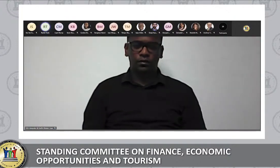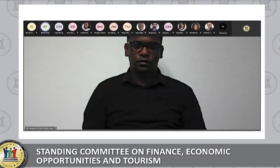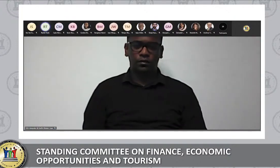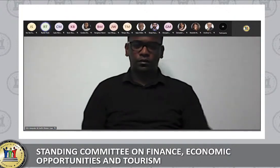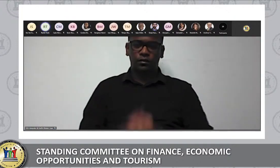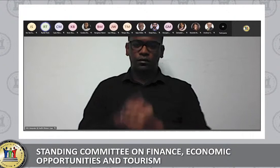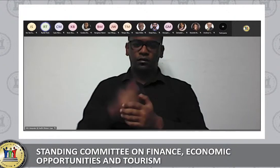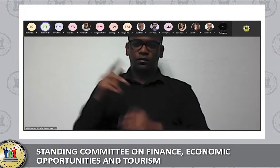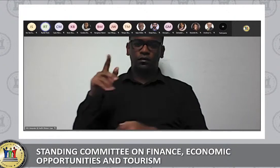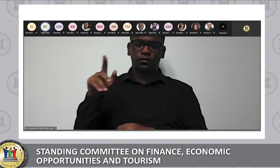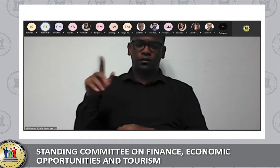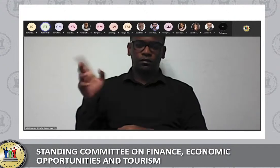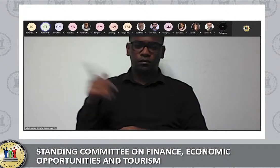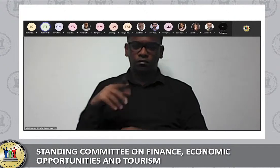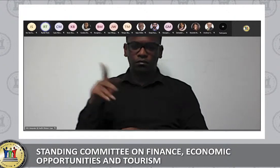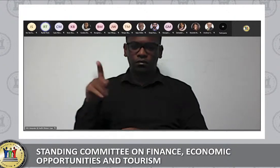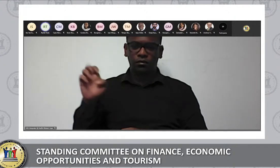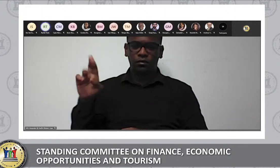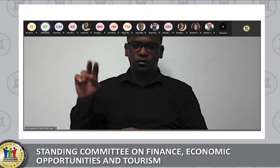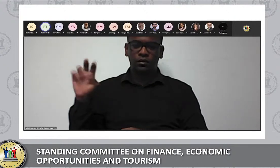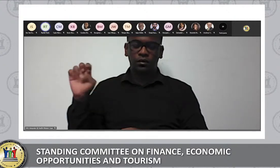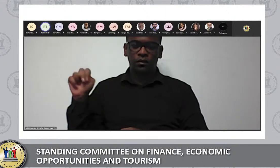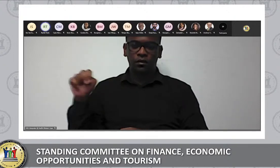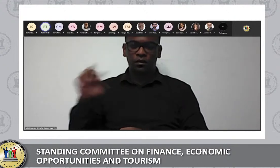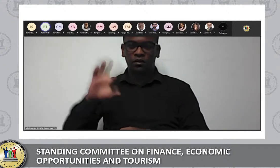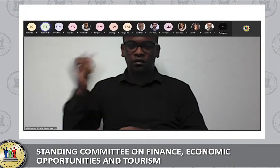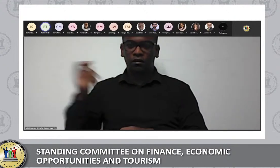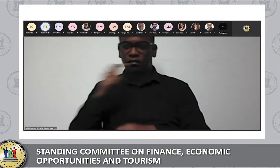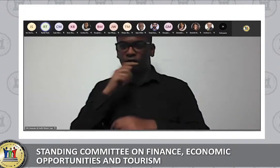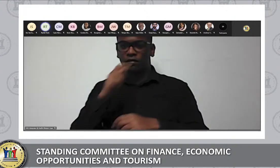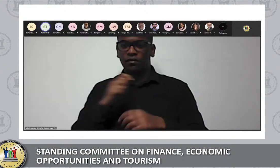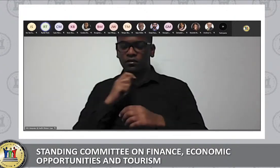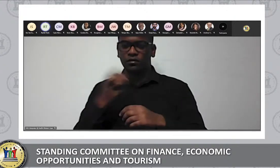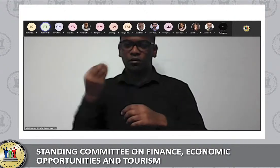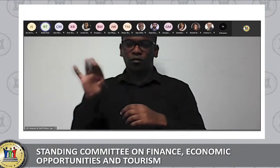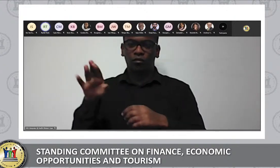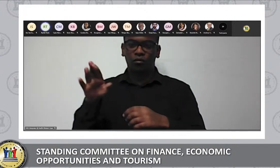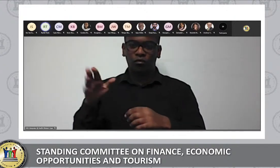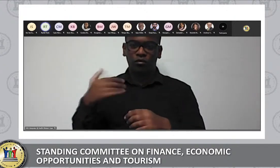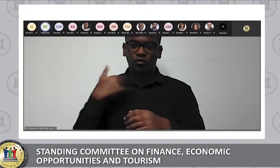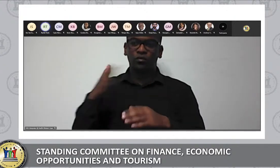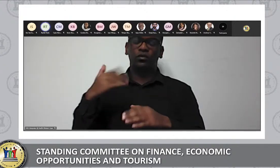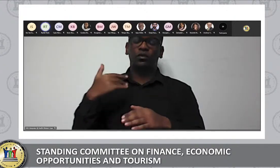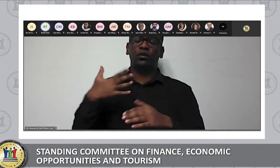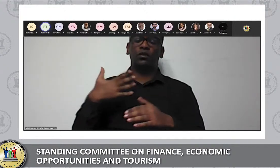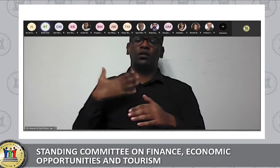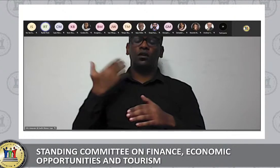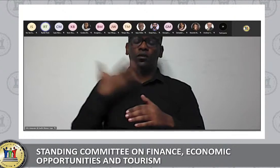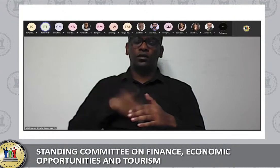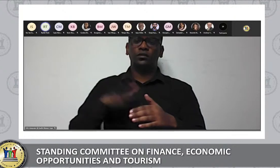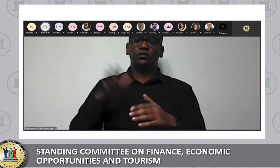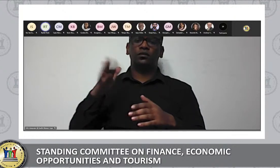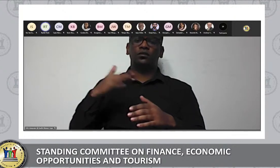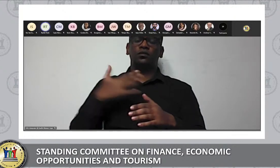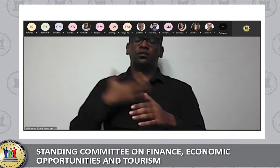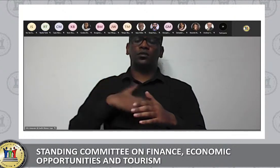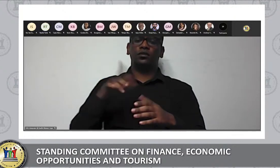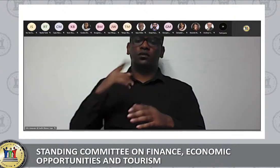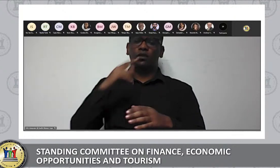Corin, do you have any potential answer to that, or would you also like us to defer it to answering it with full